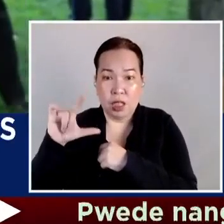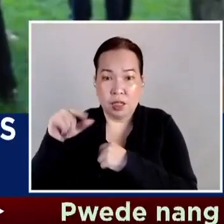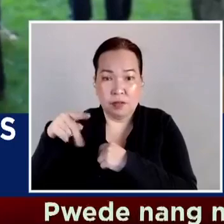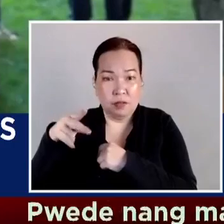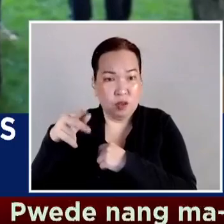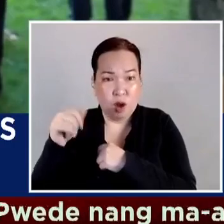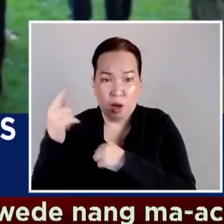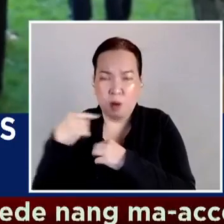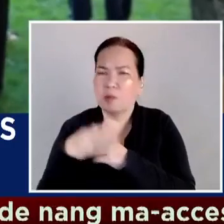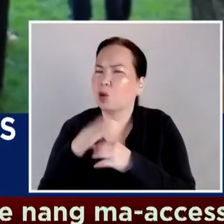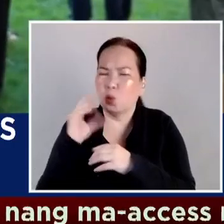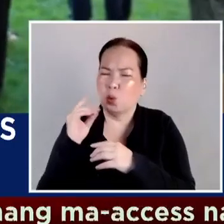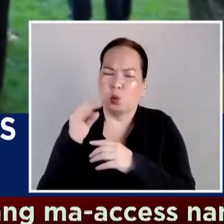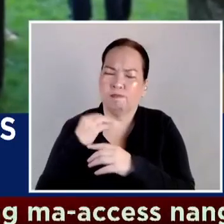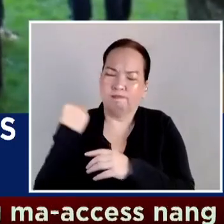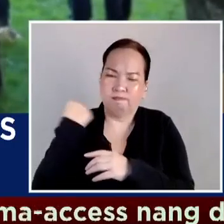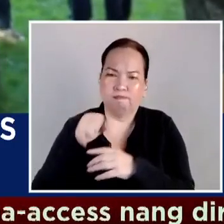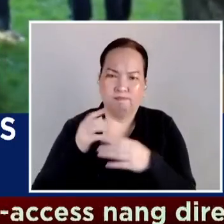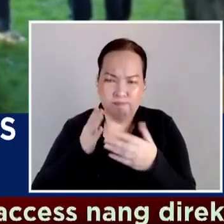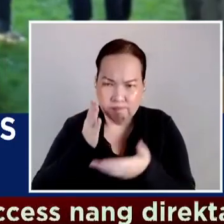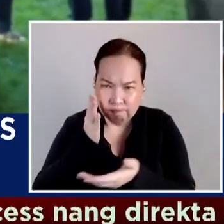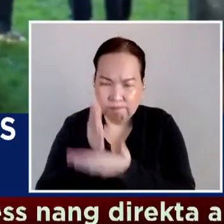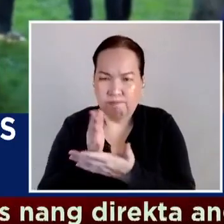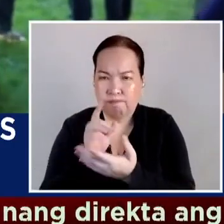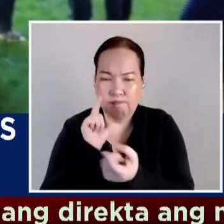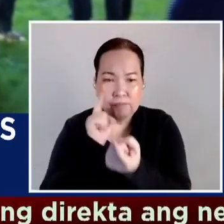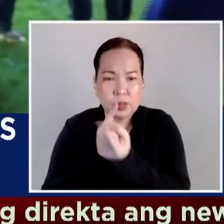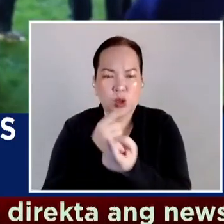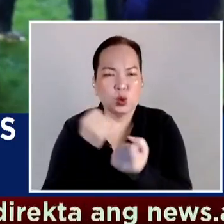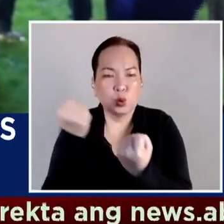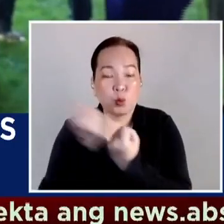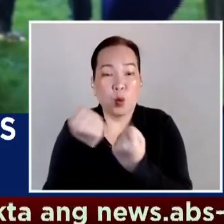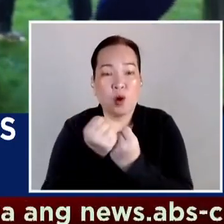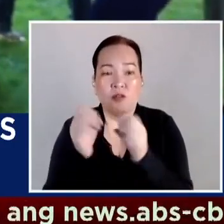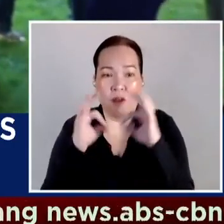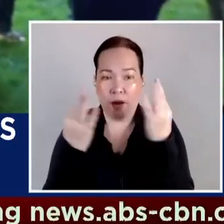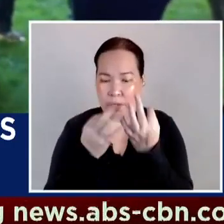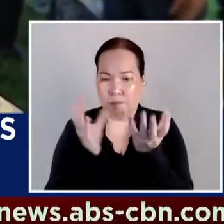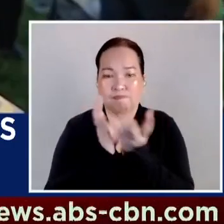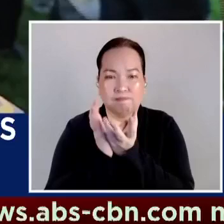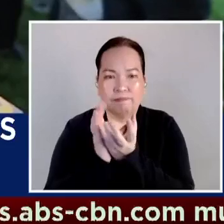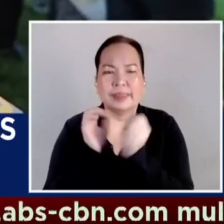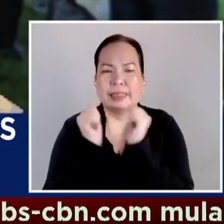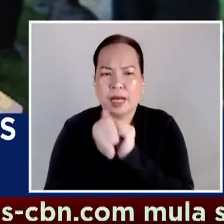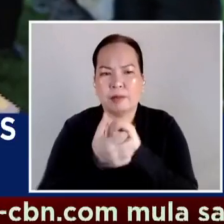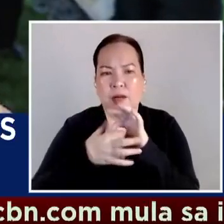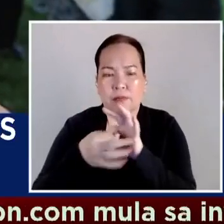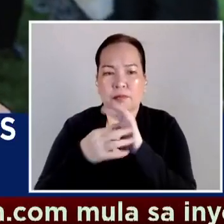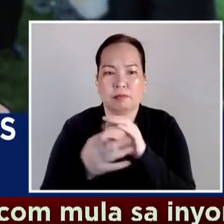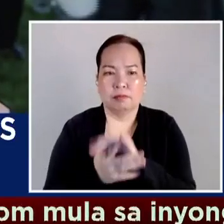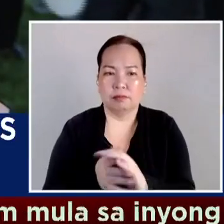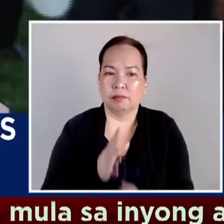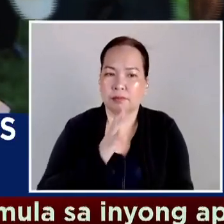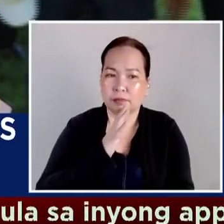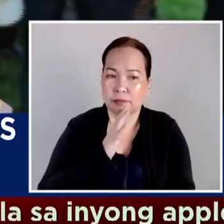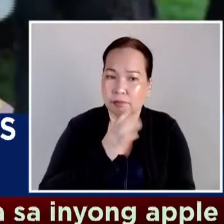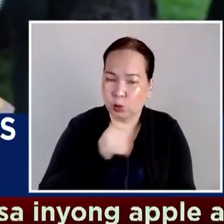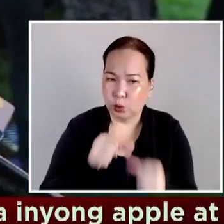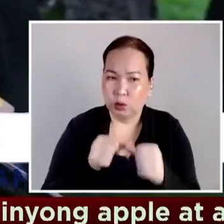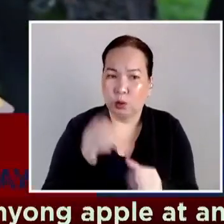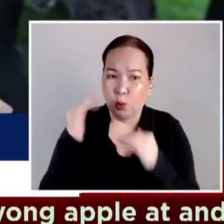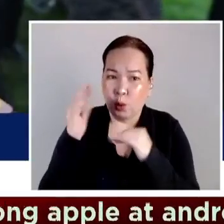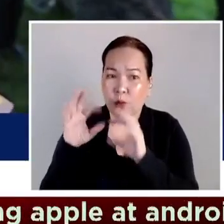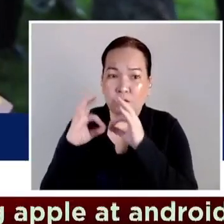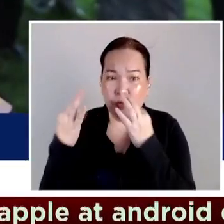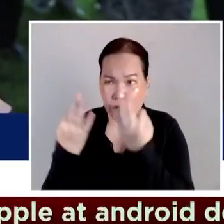and to make sure that we support the family and as a community that we deal with this issue. We hope that the family knows